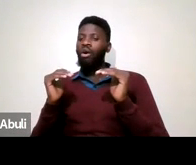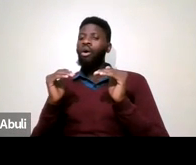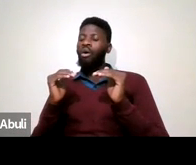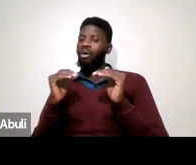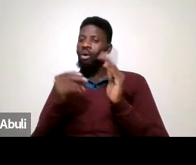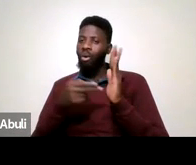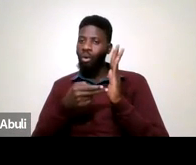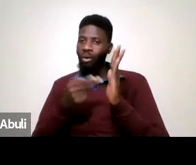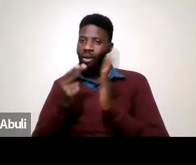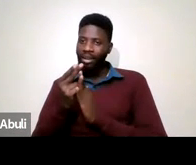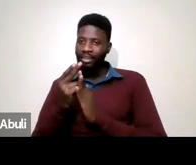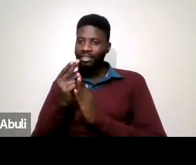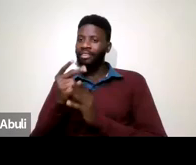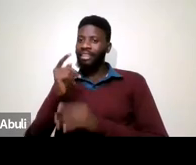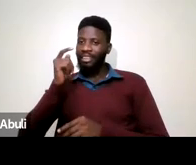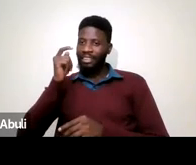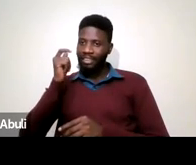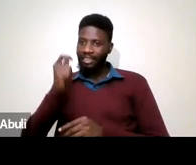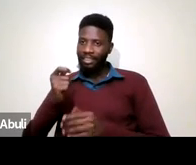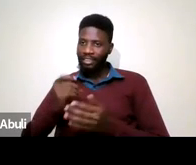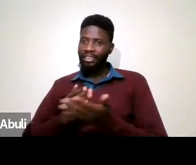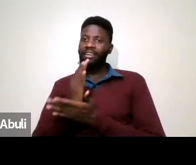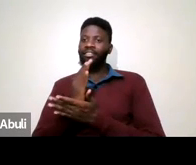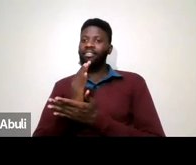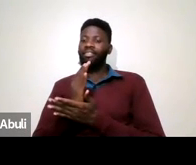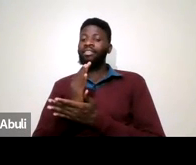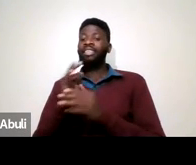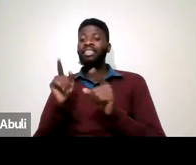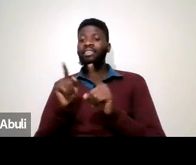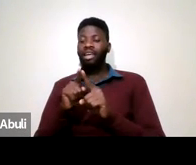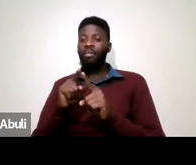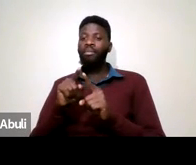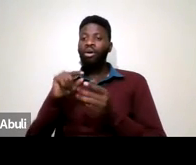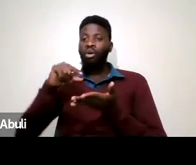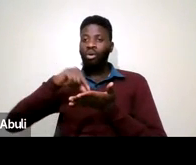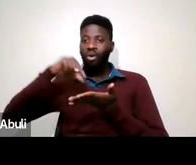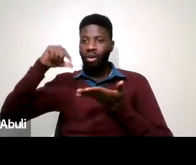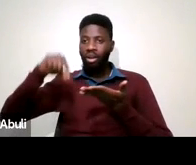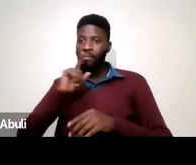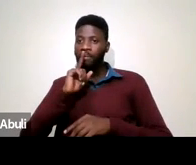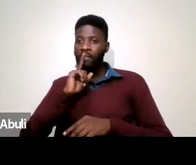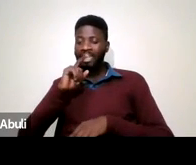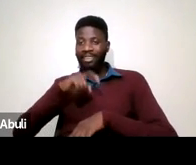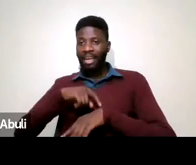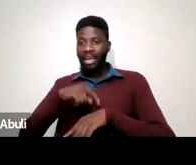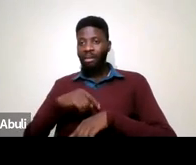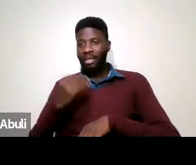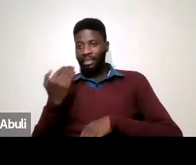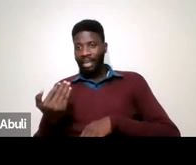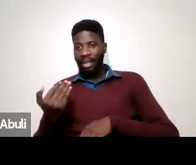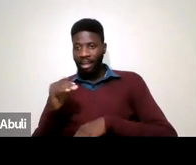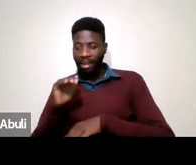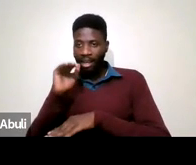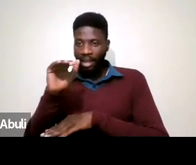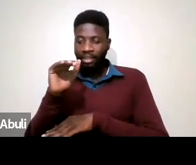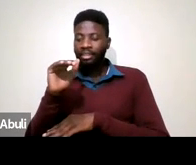There is a verse, I don't know whether there is one in the Quran, which says that when a child asks for bread, you don't give them a stone. So if you ask